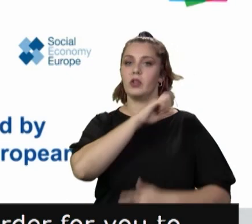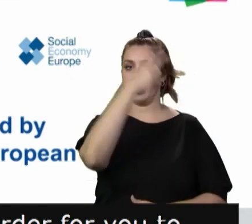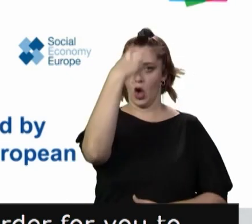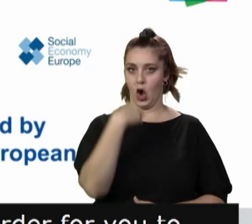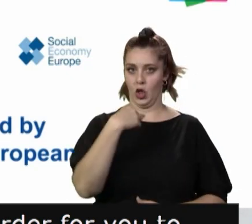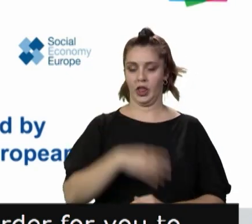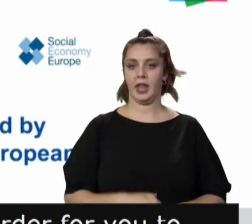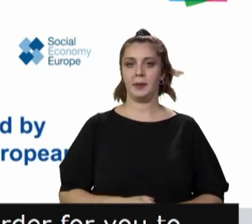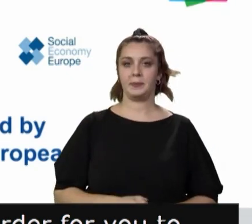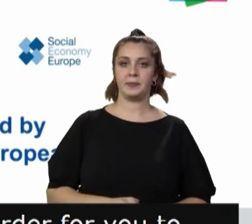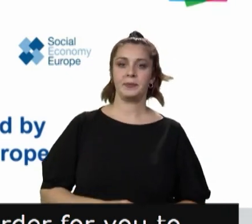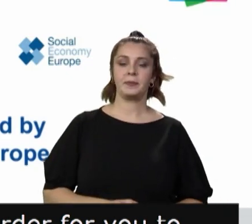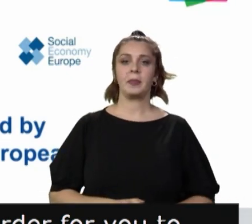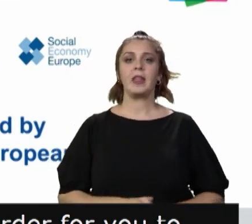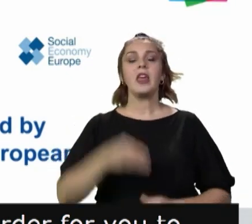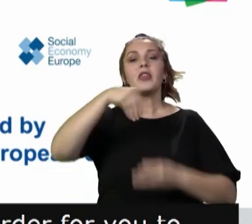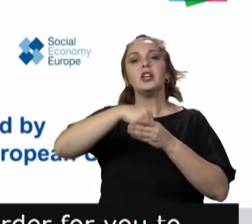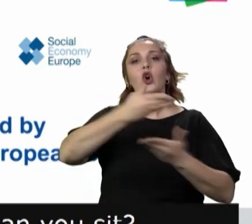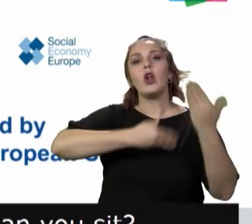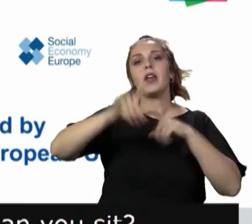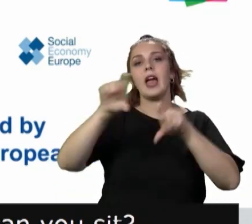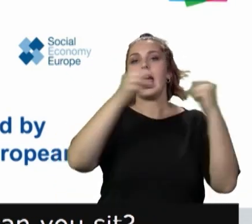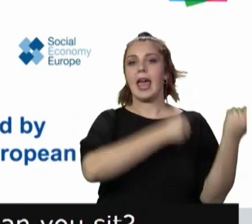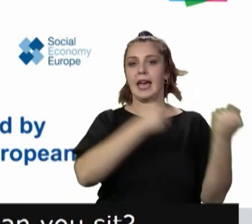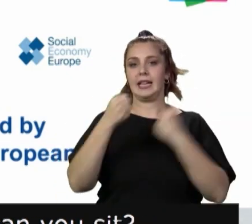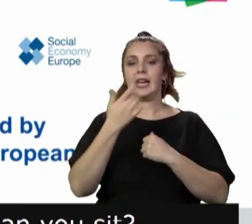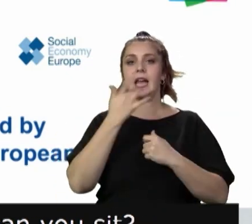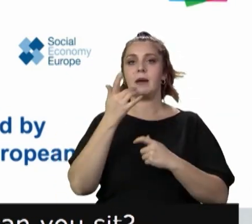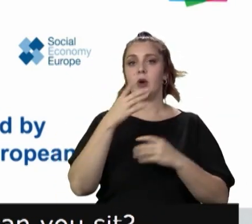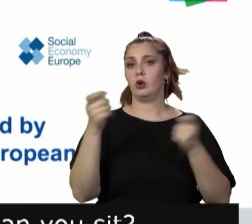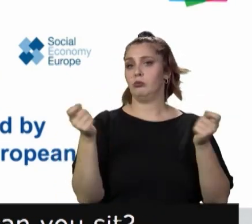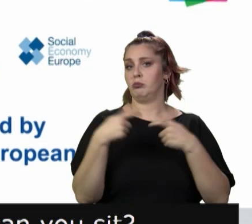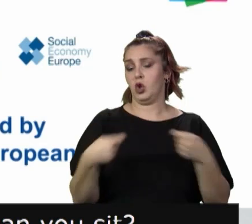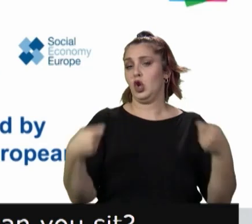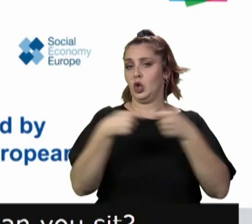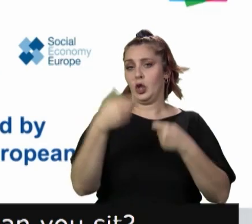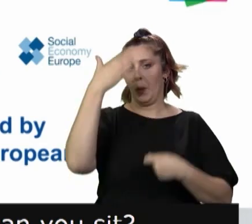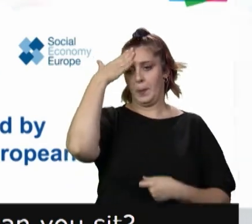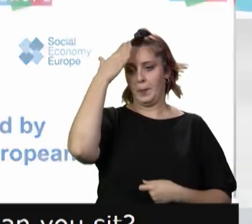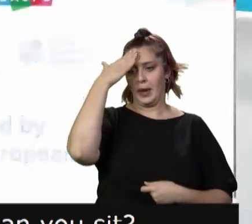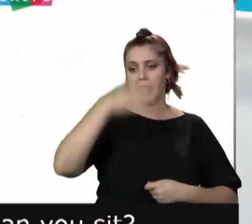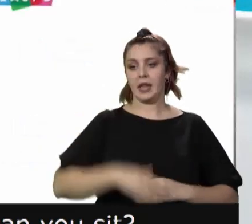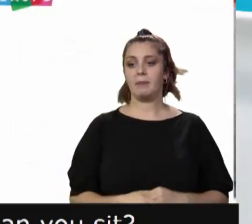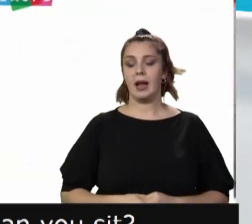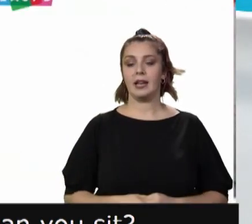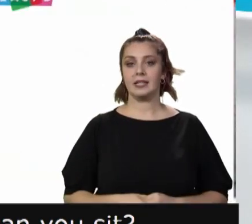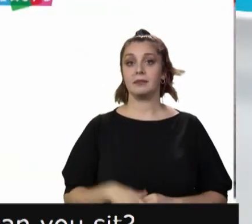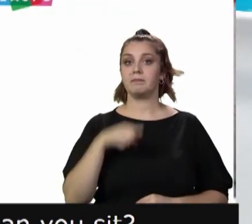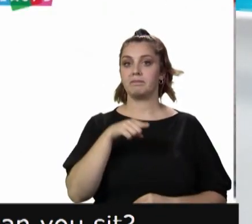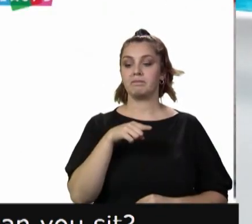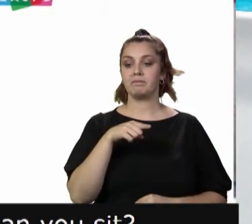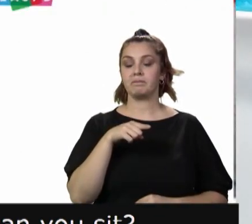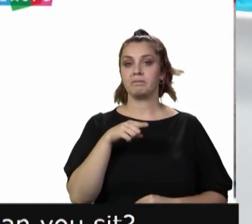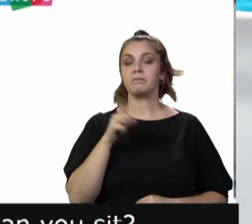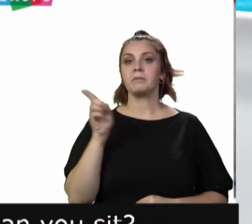The project is led by the ONCE Foundation and other key partners that you can see